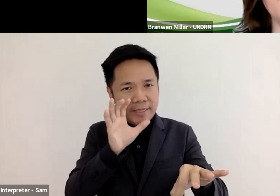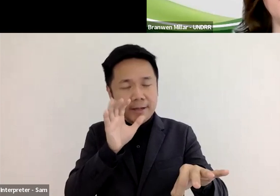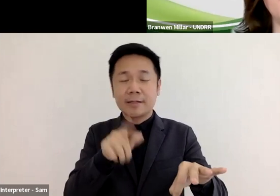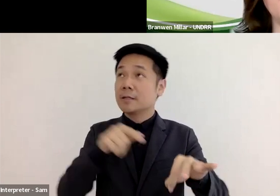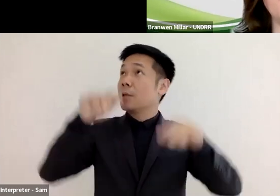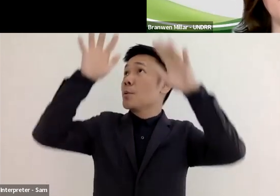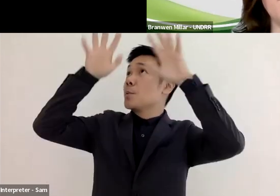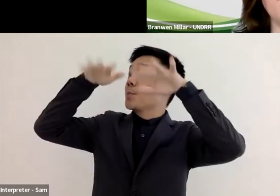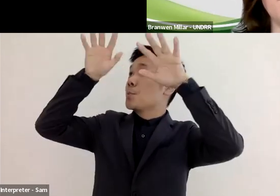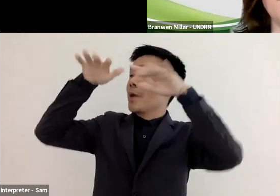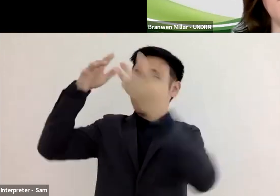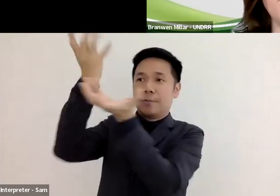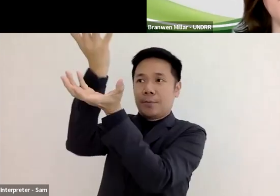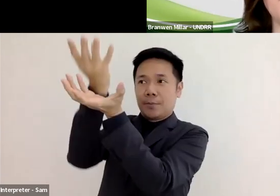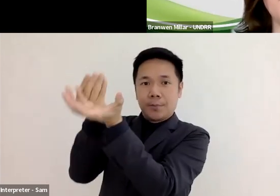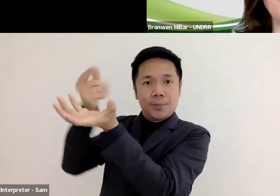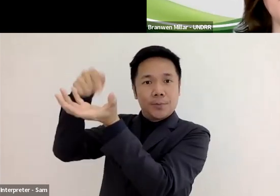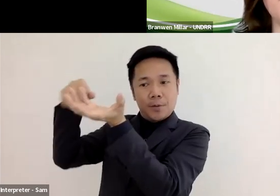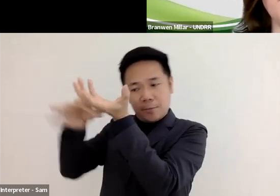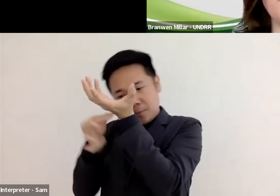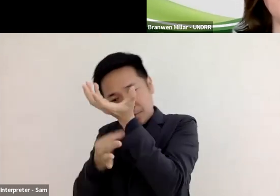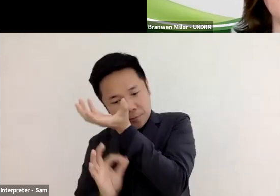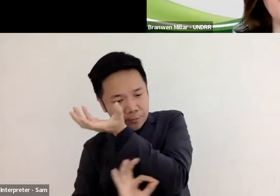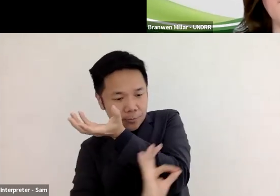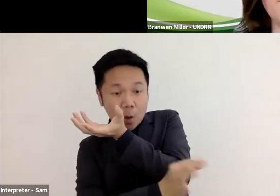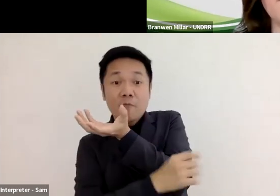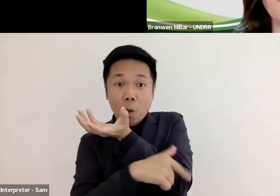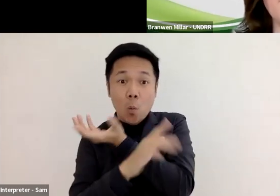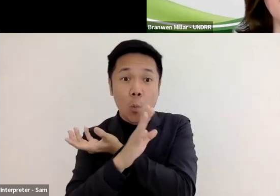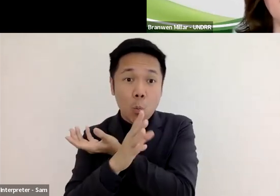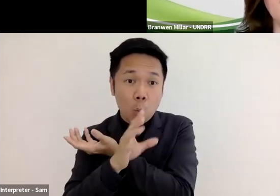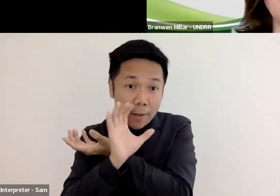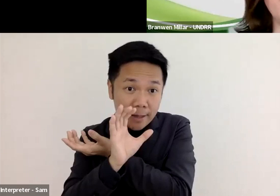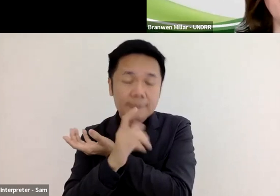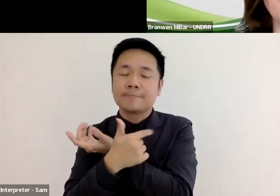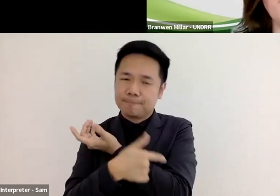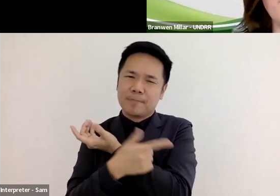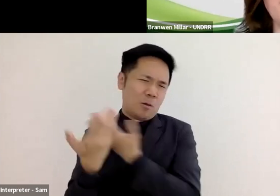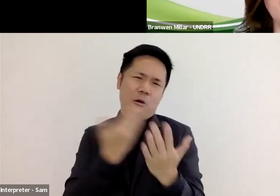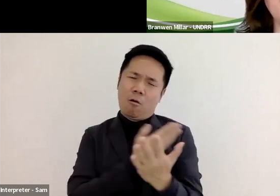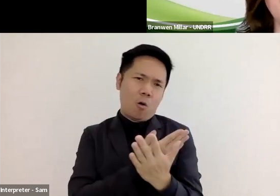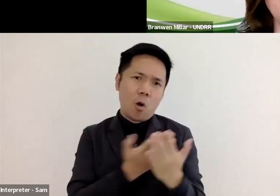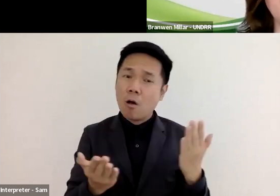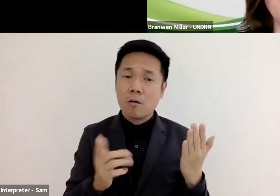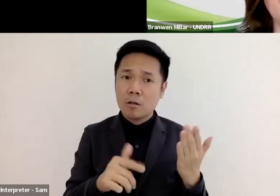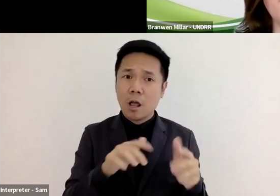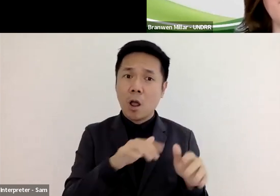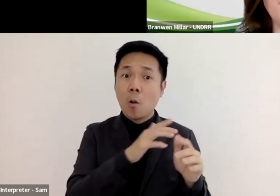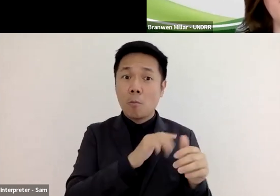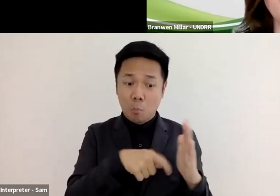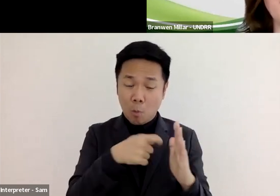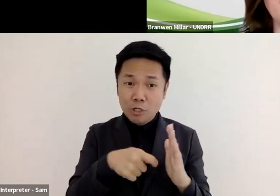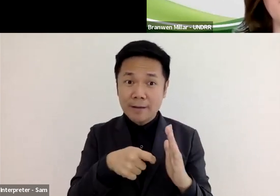rainwater harvesting. All these things are very ably led by